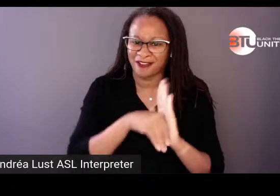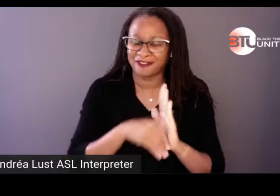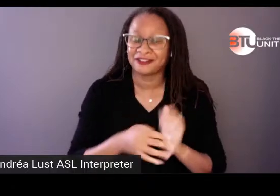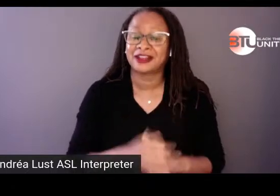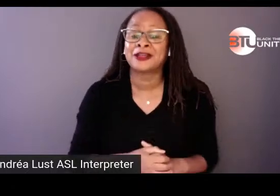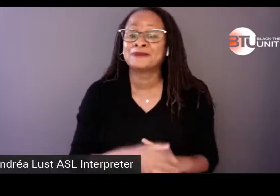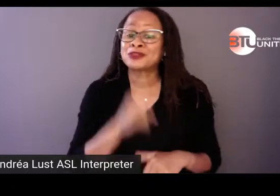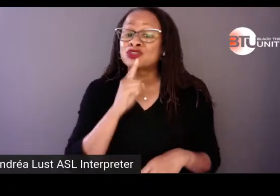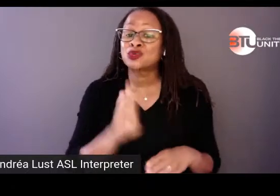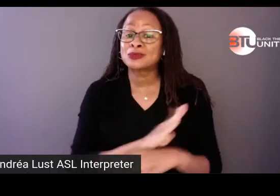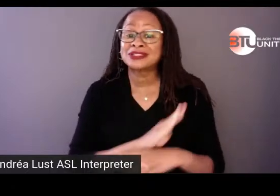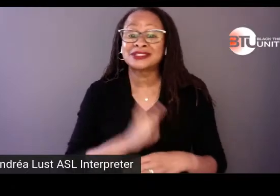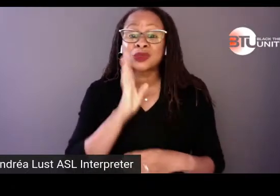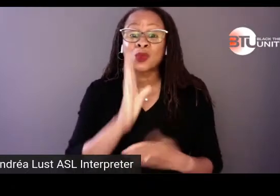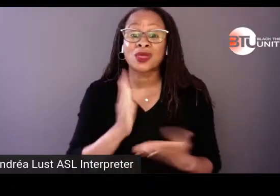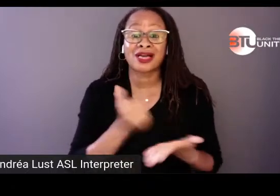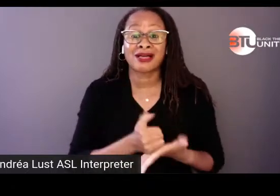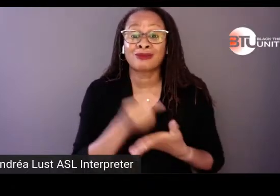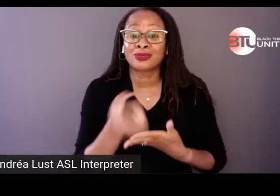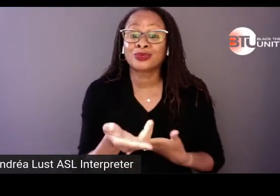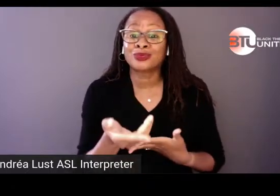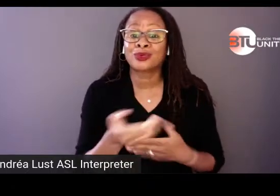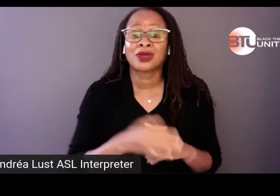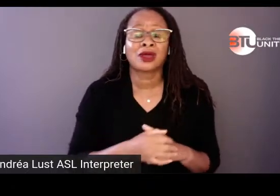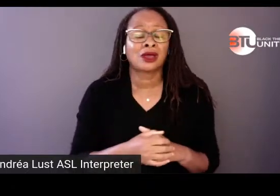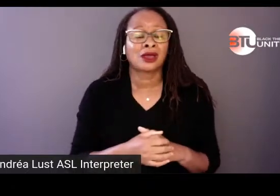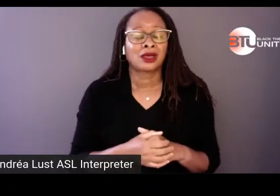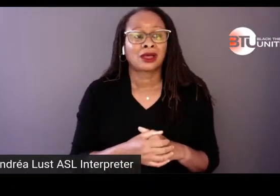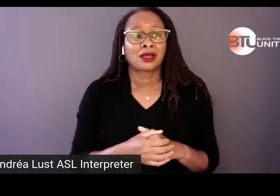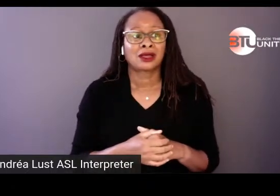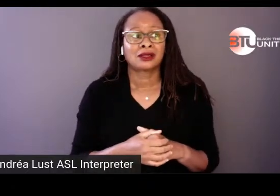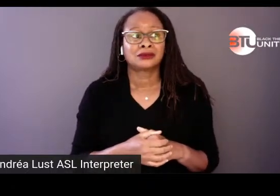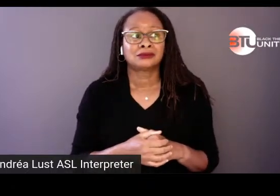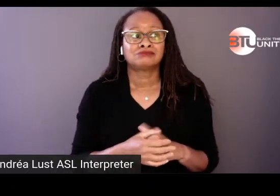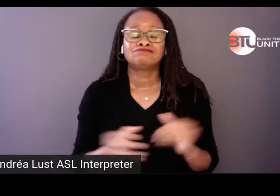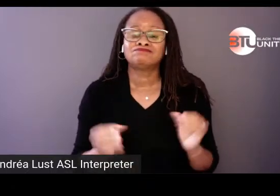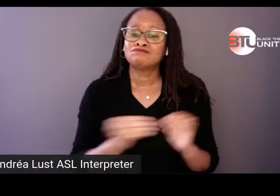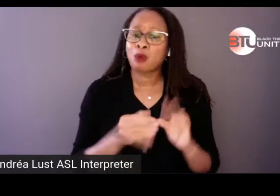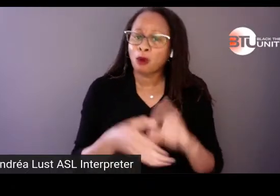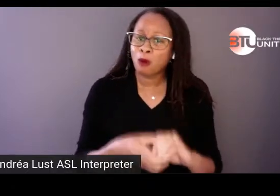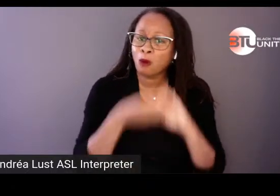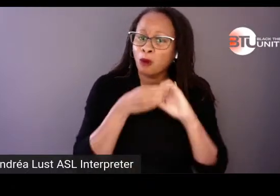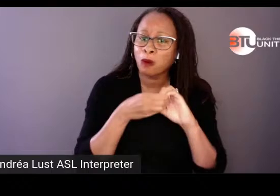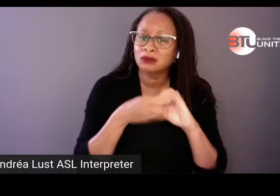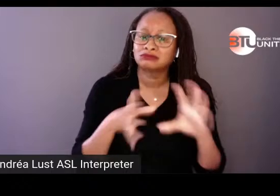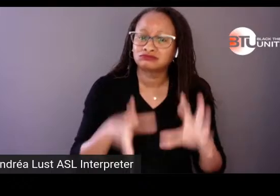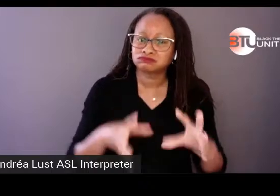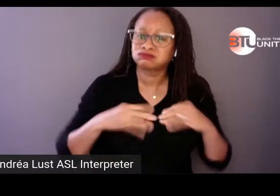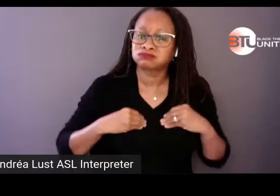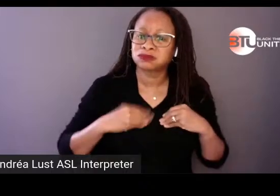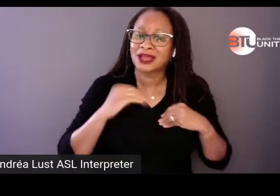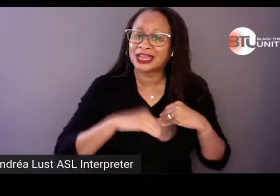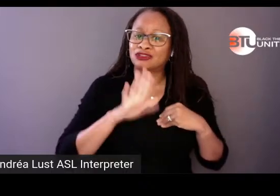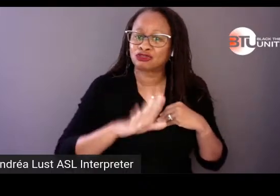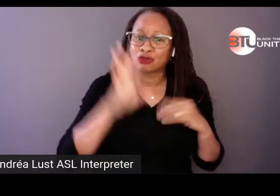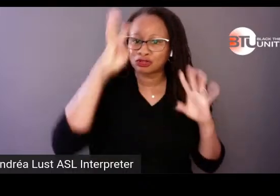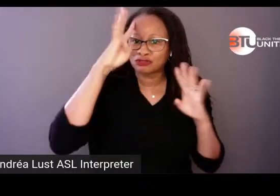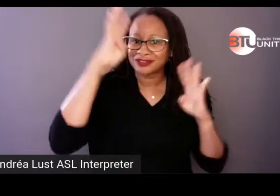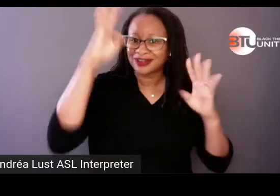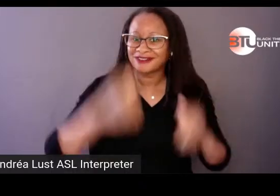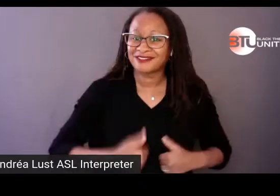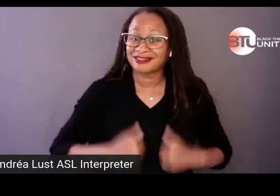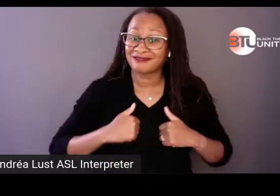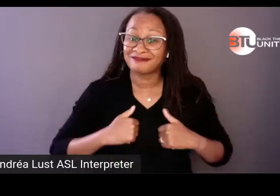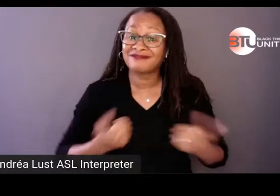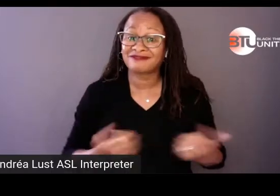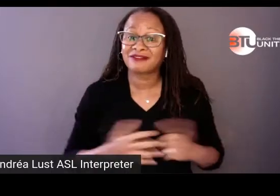also helps you in terms of the more ownership, literally, you can take in your creative life and in